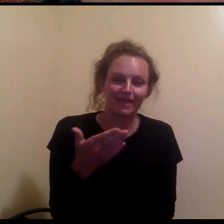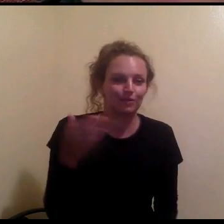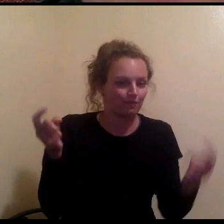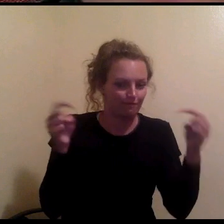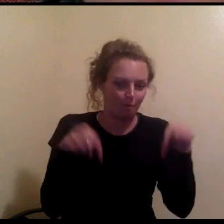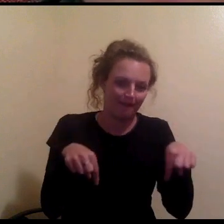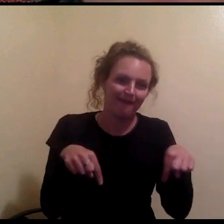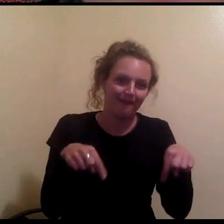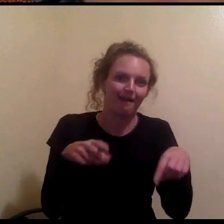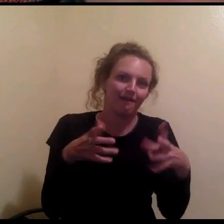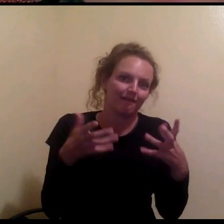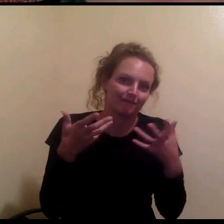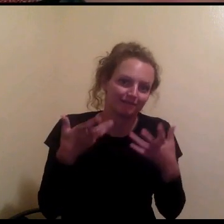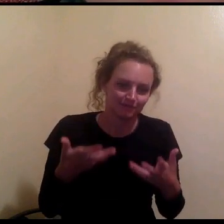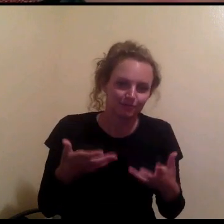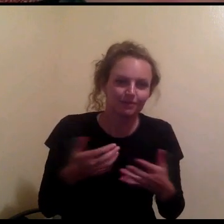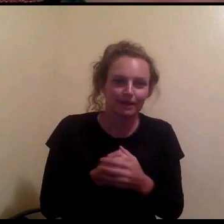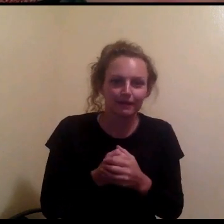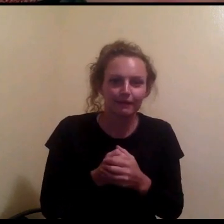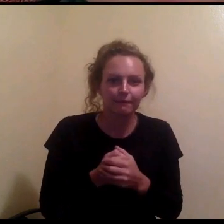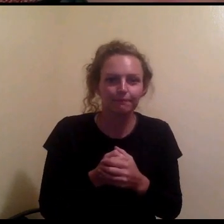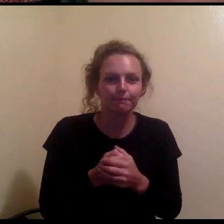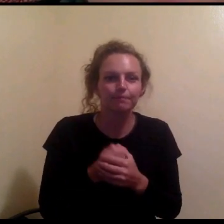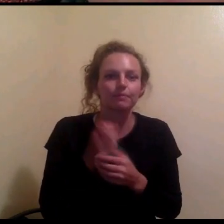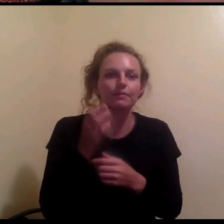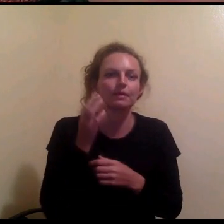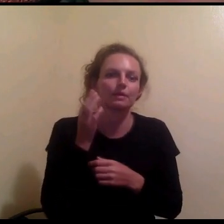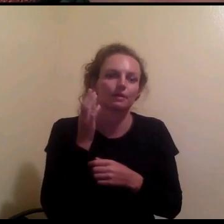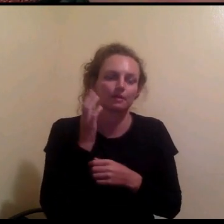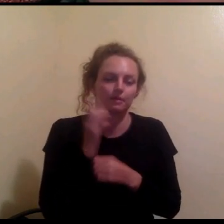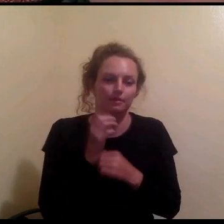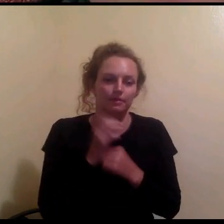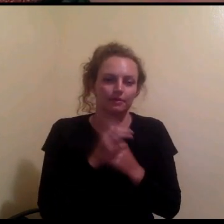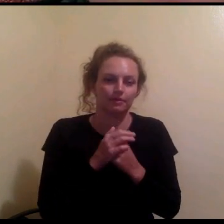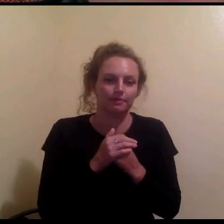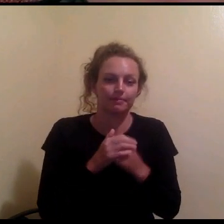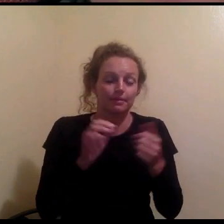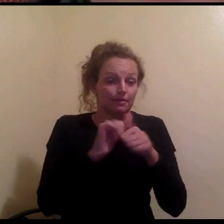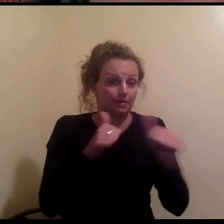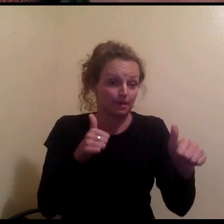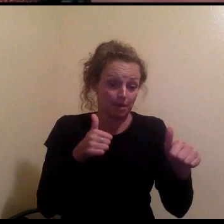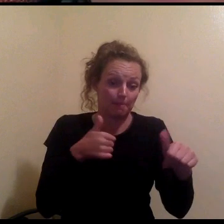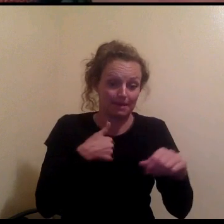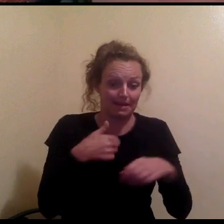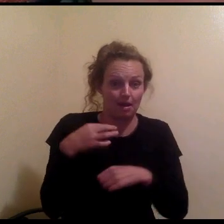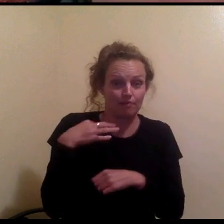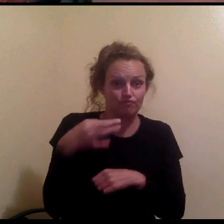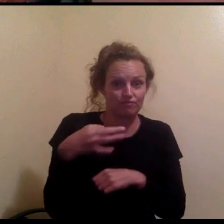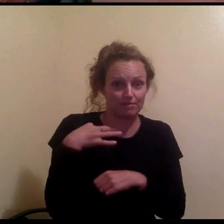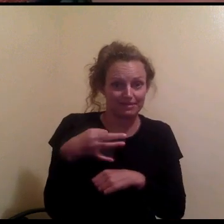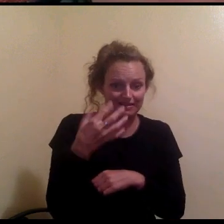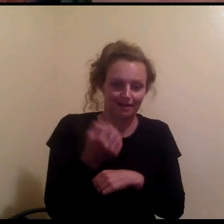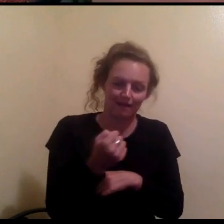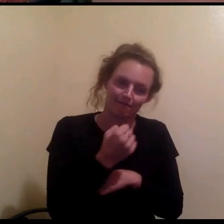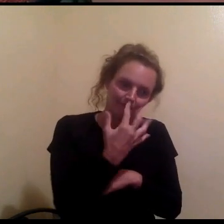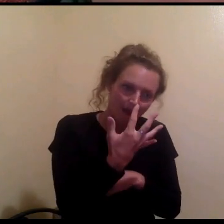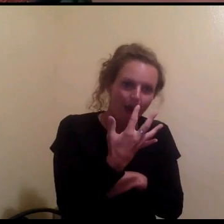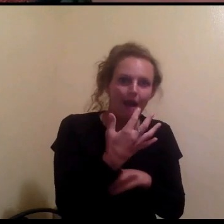mean, there are airports who have created sensory spaces for people with sensory disabilities. But